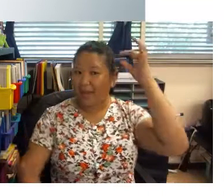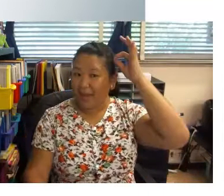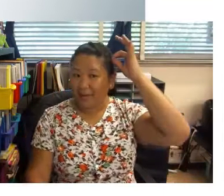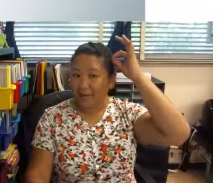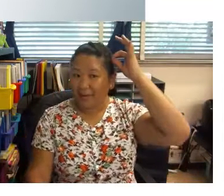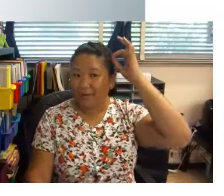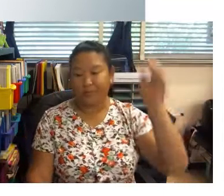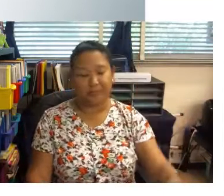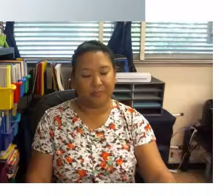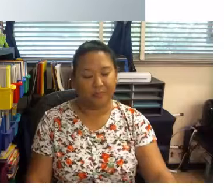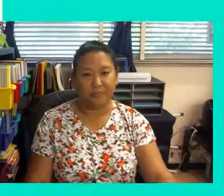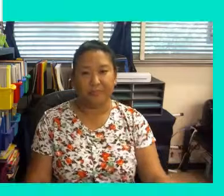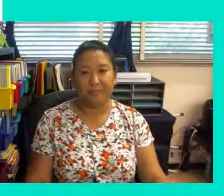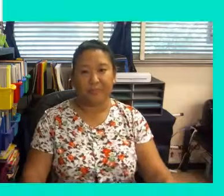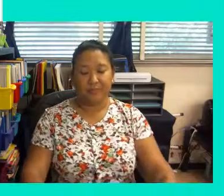gray hair.